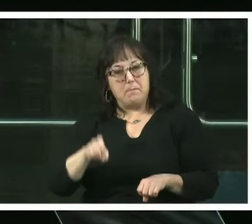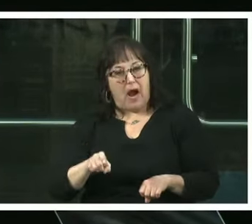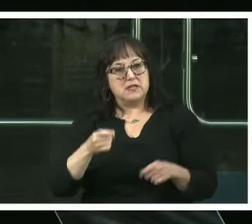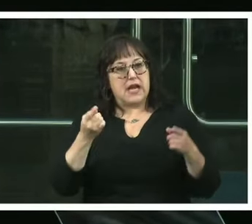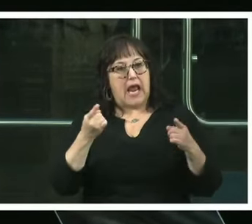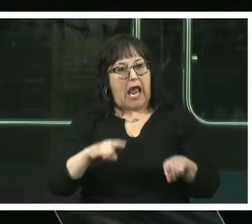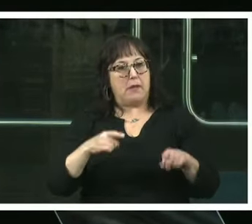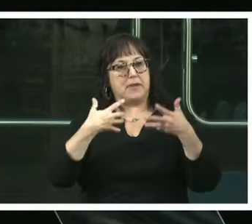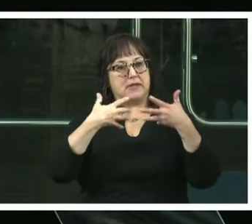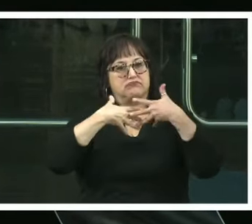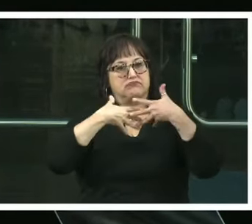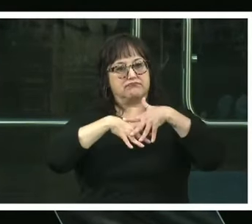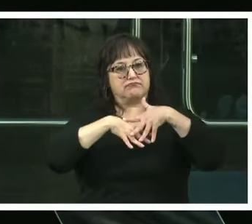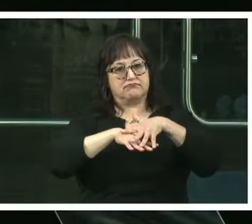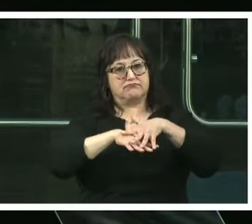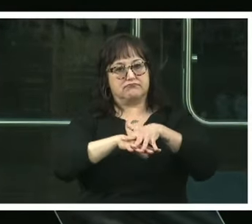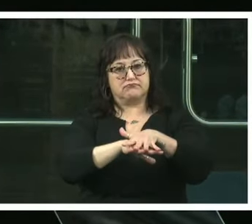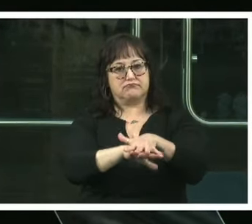coexist.